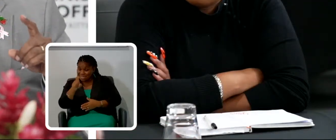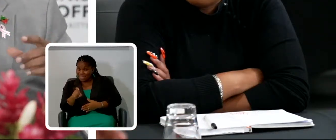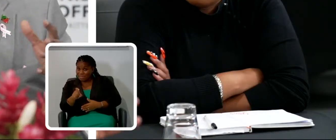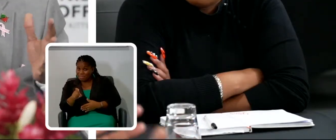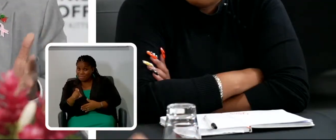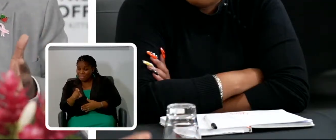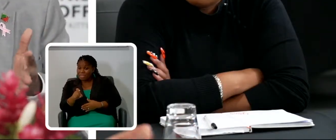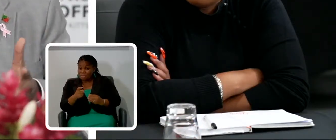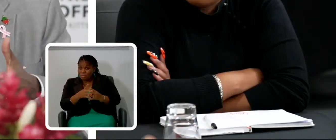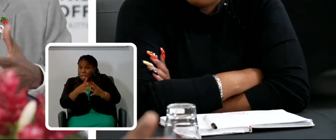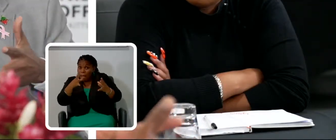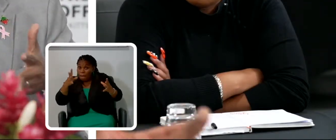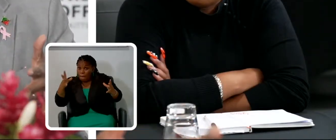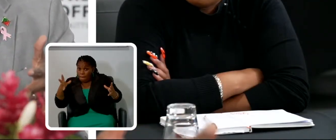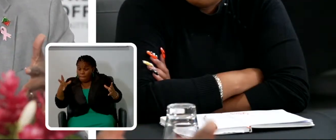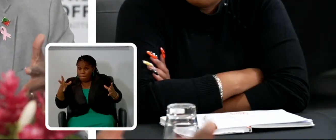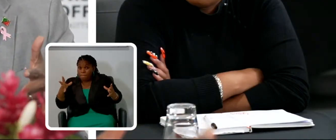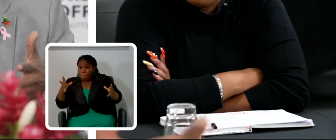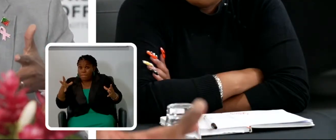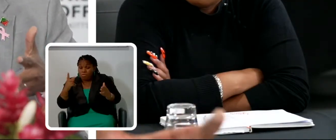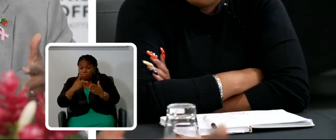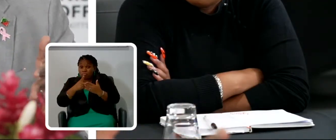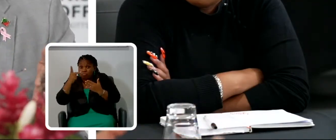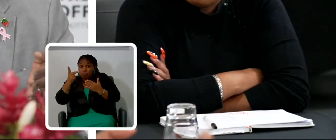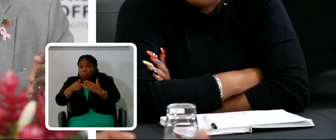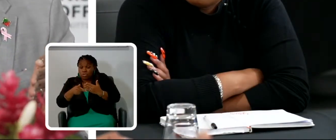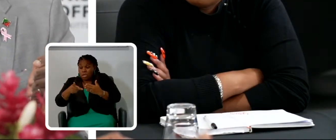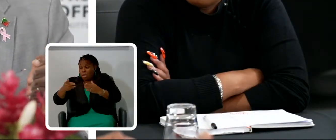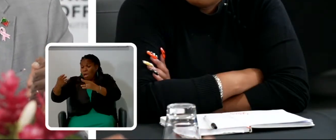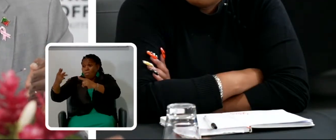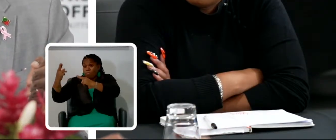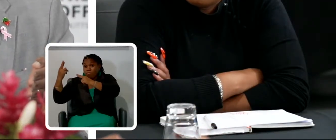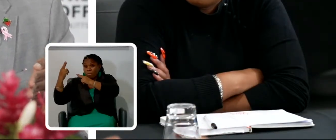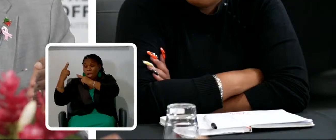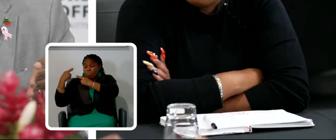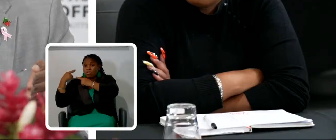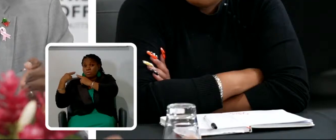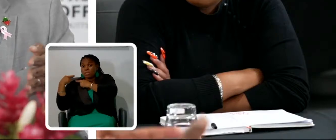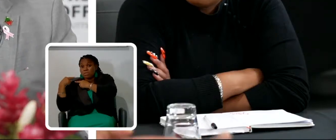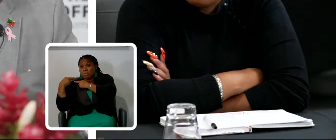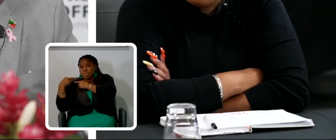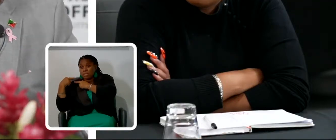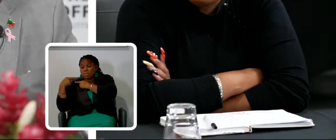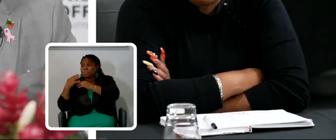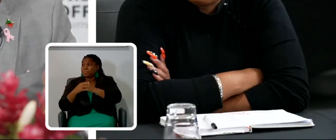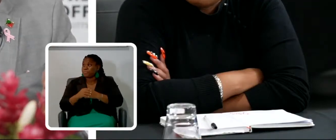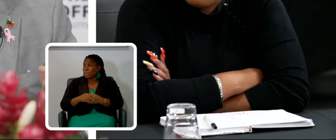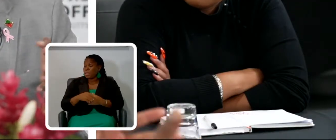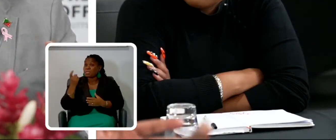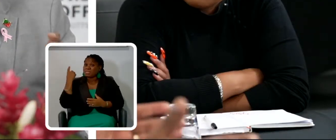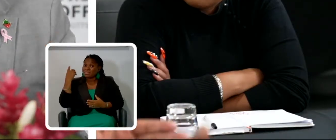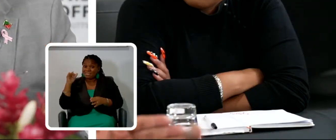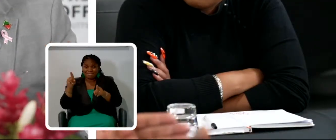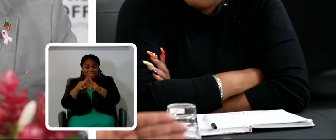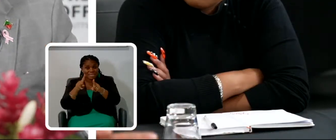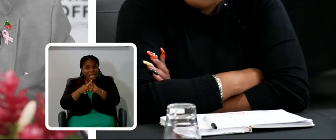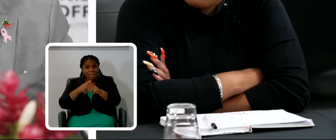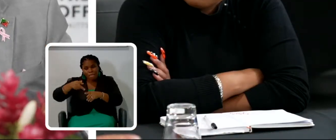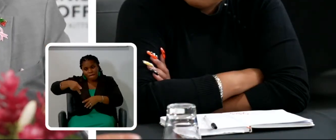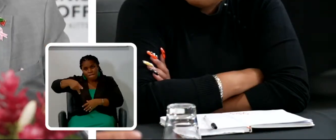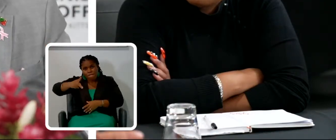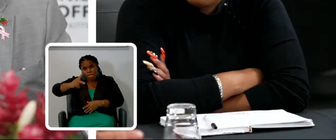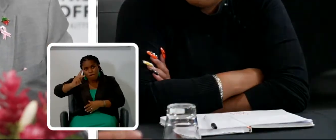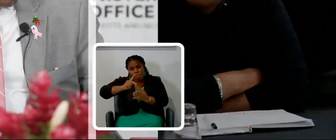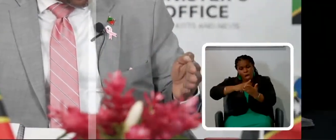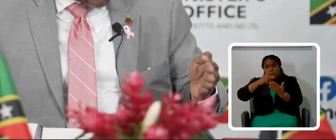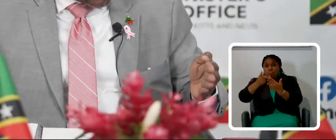that. Just recently, we launched from the national security the football program for youths. That is part of dealing